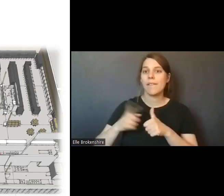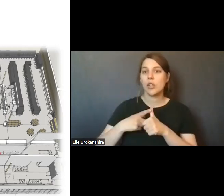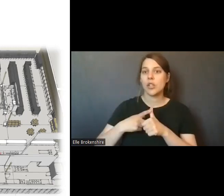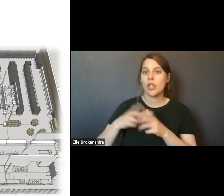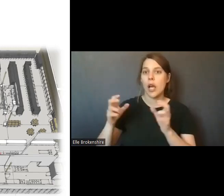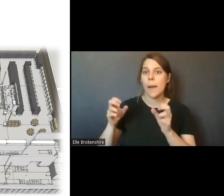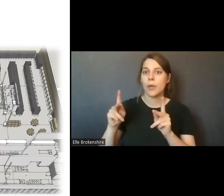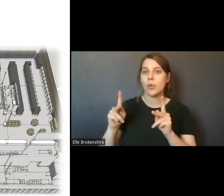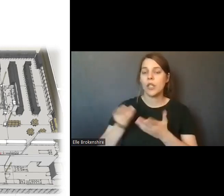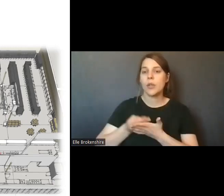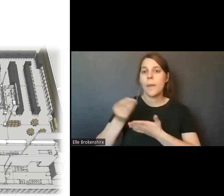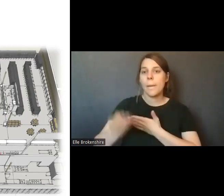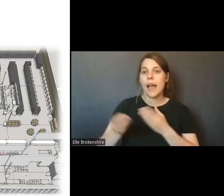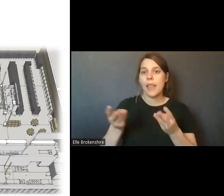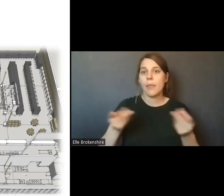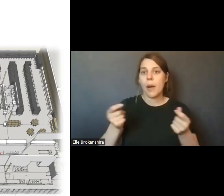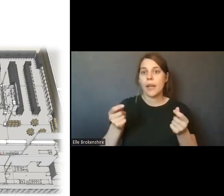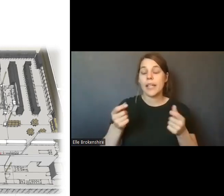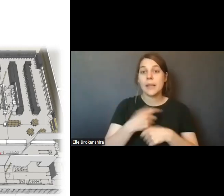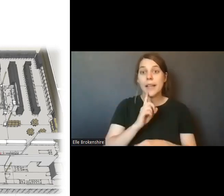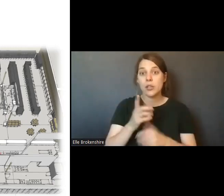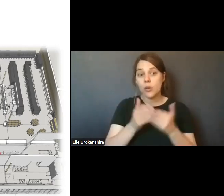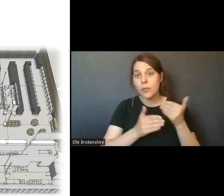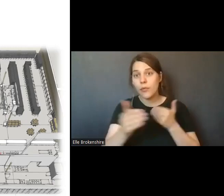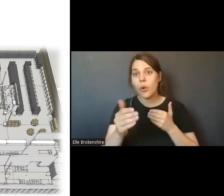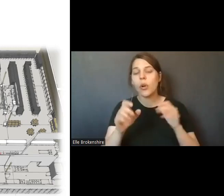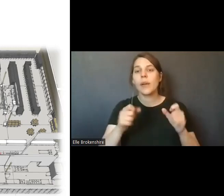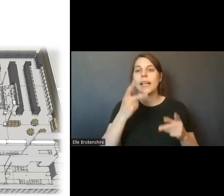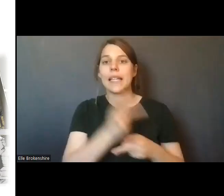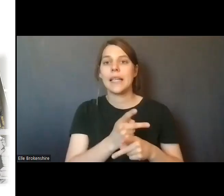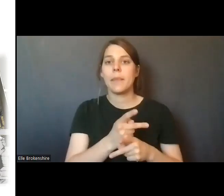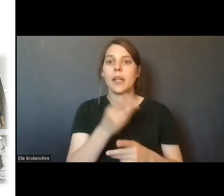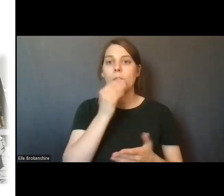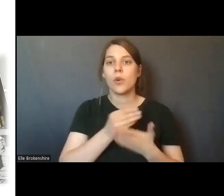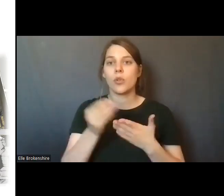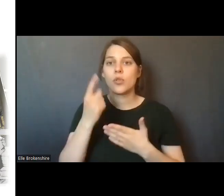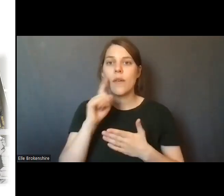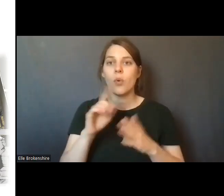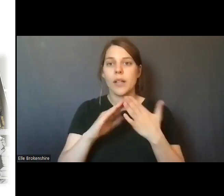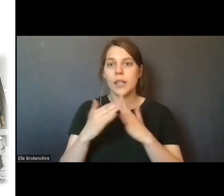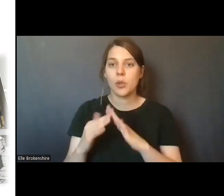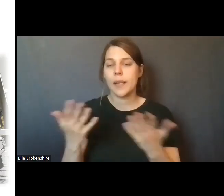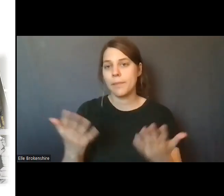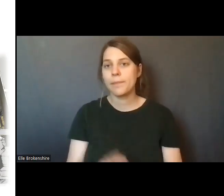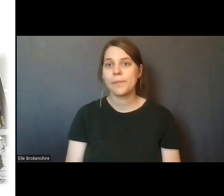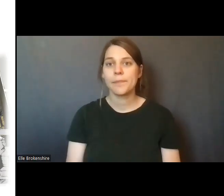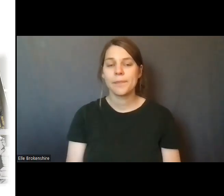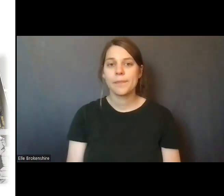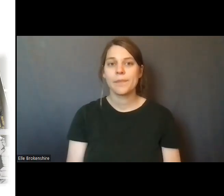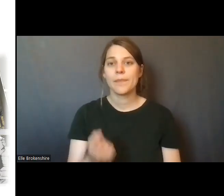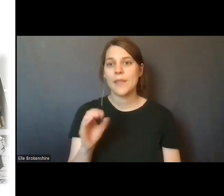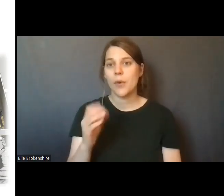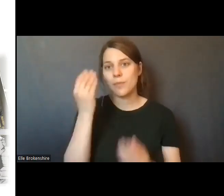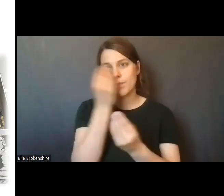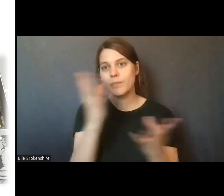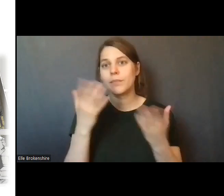to ensure moving forward that it could again remain a grocery store for the community. So just thought the public should